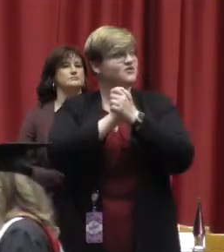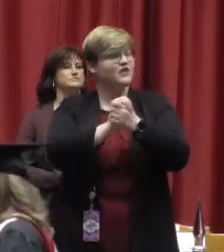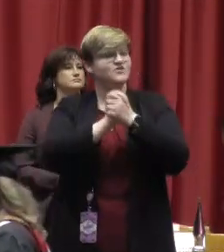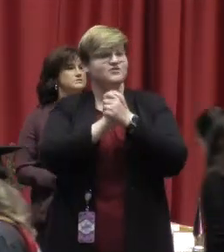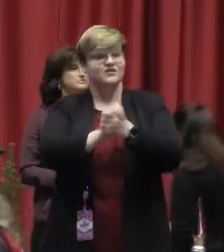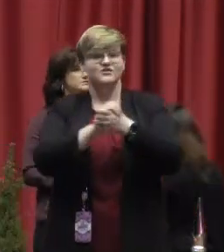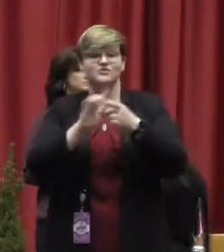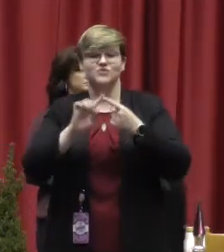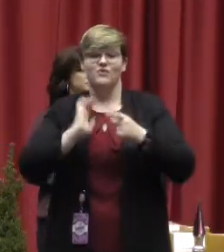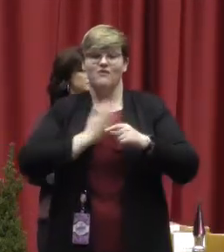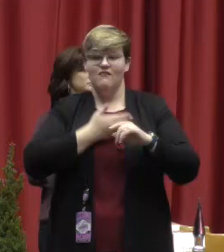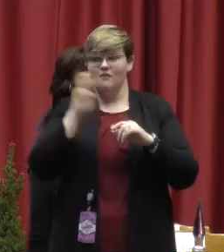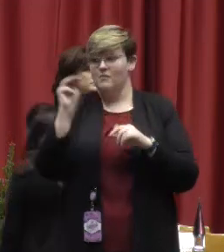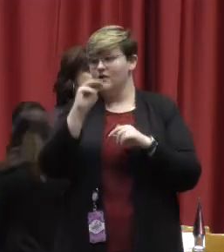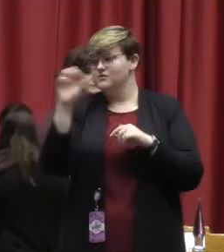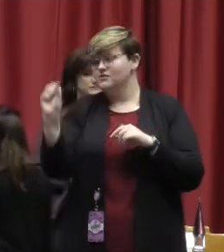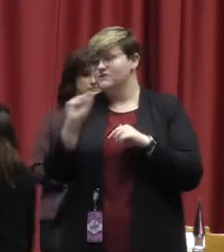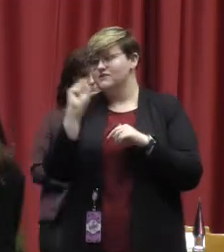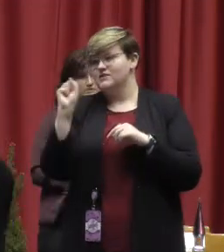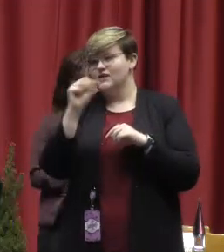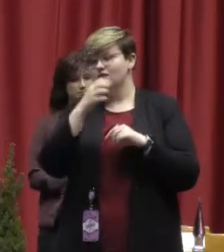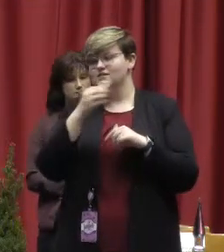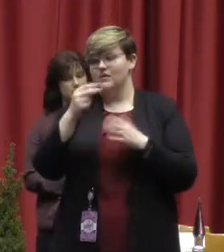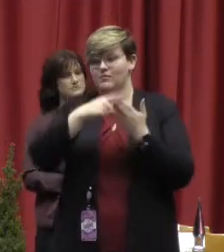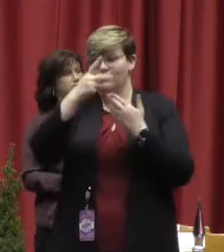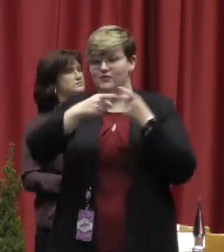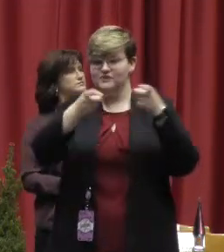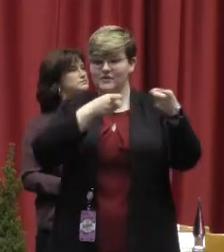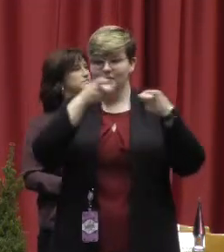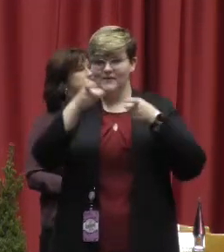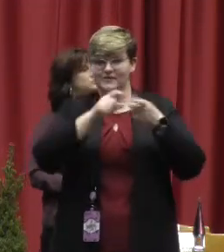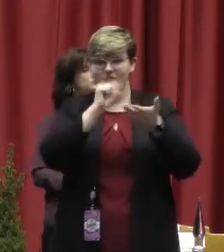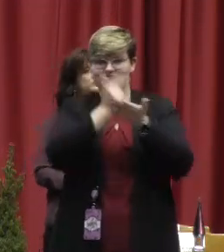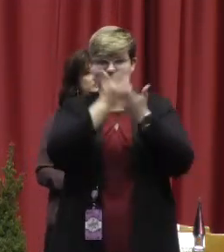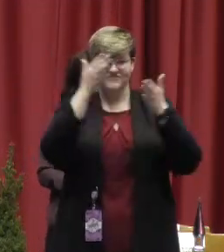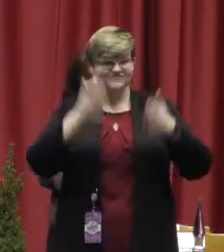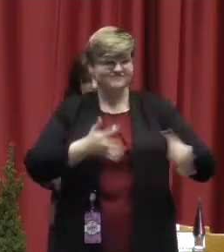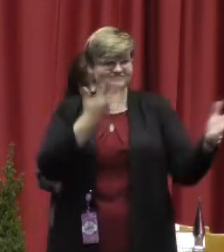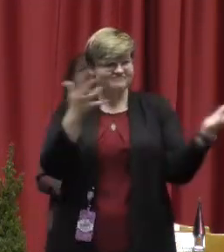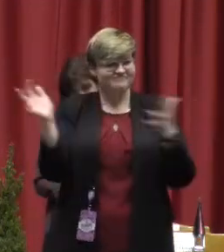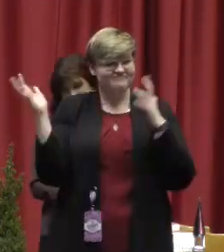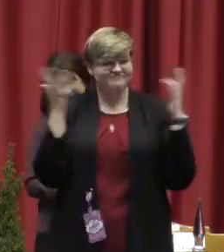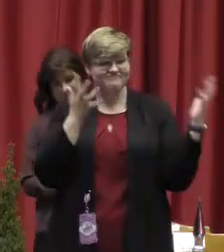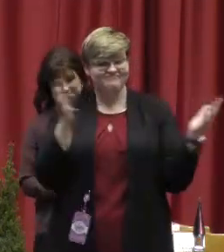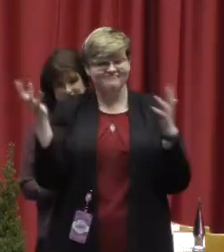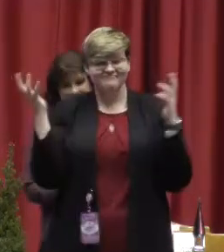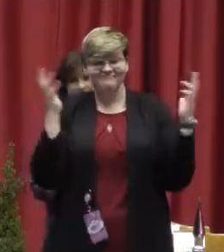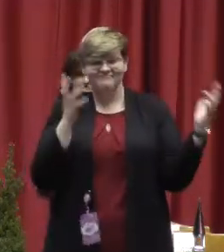Congratulations to our Master of Science in Project Management graduates.